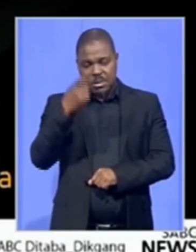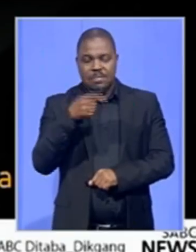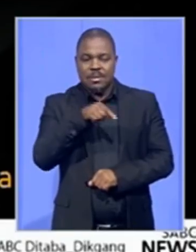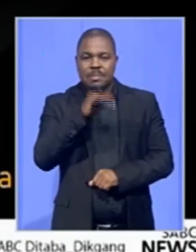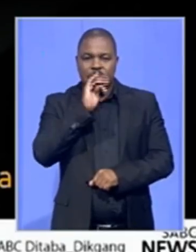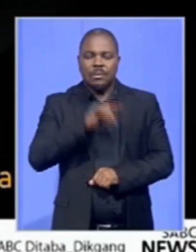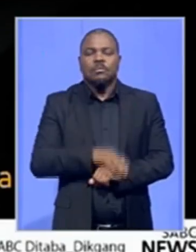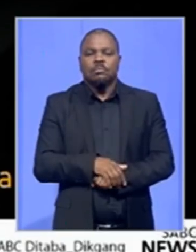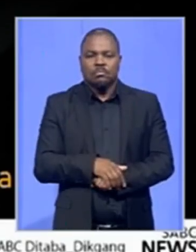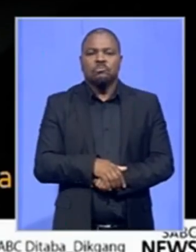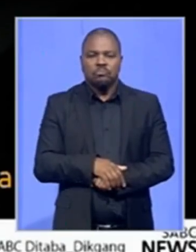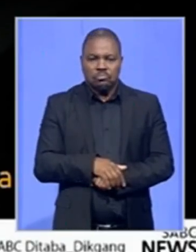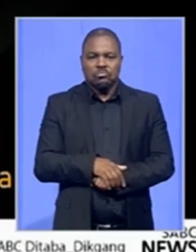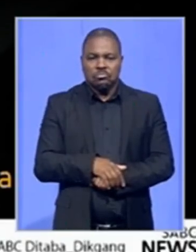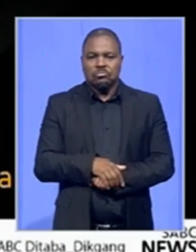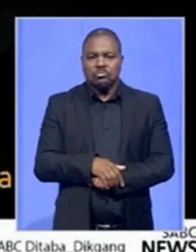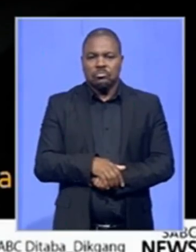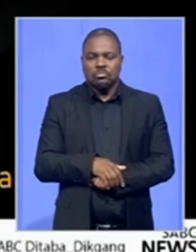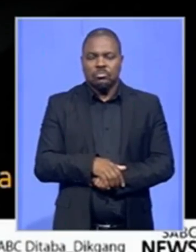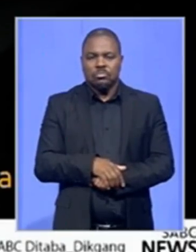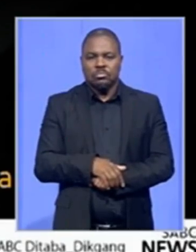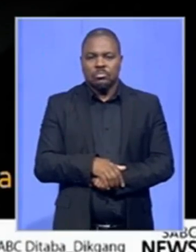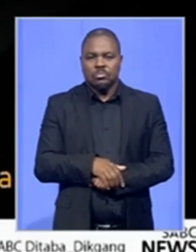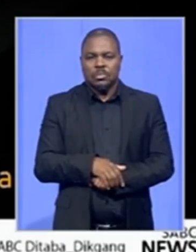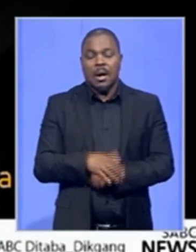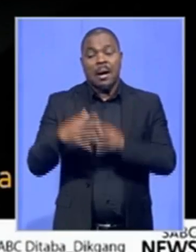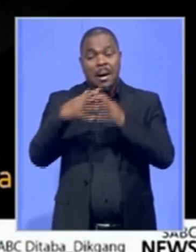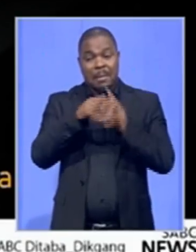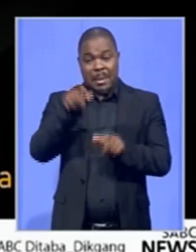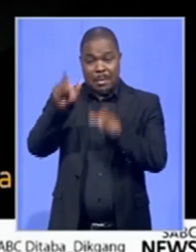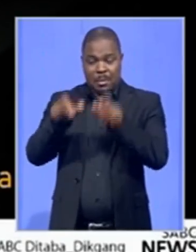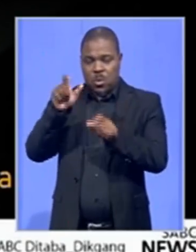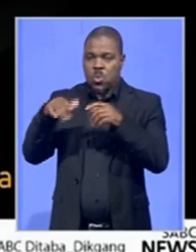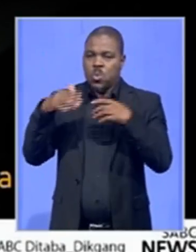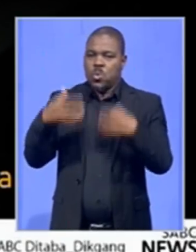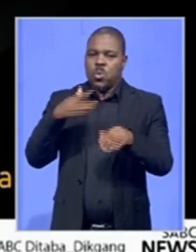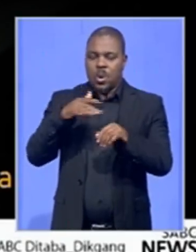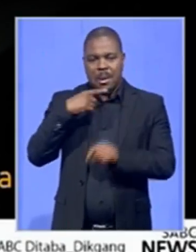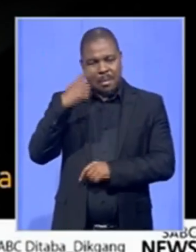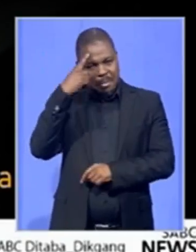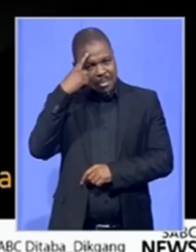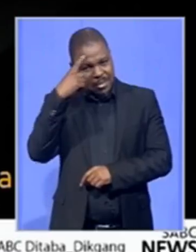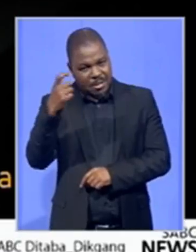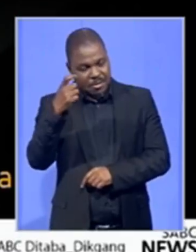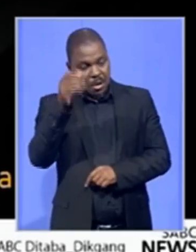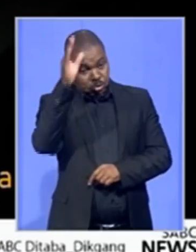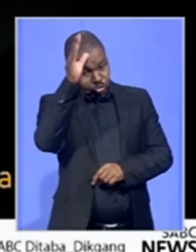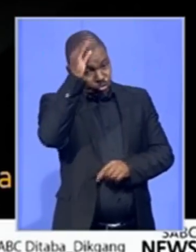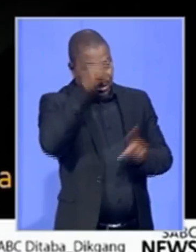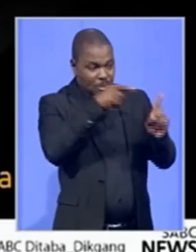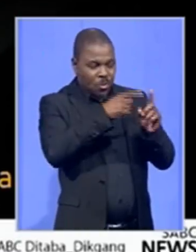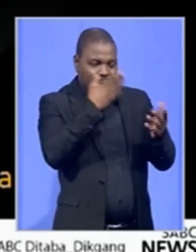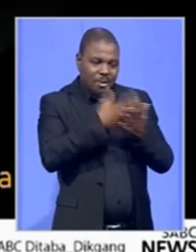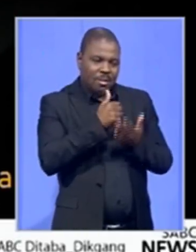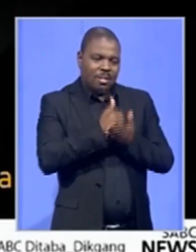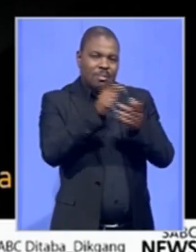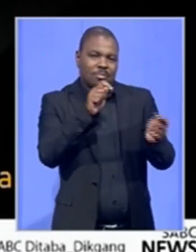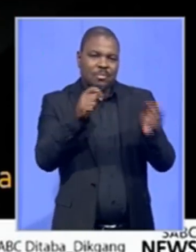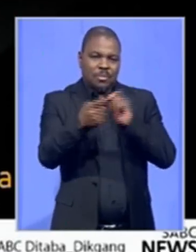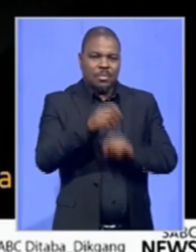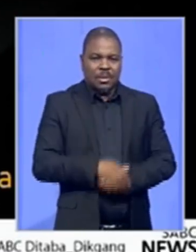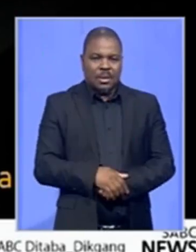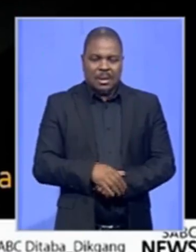gore ma-America ka nnete a bontsha a na le maatla le bana le tumelo ya gore monghadi Trump ke yena motho a tla disa diphetogo. Ka tja